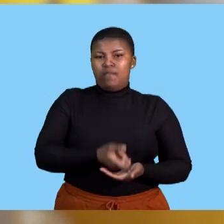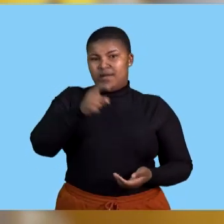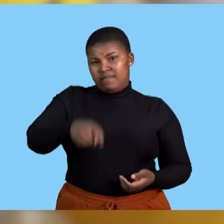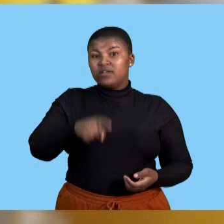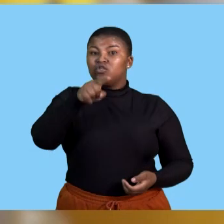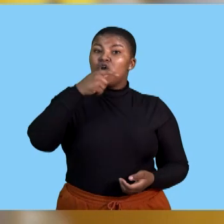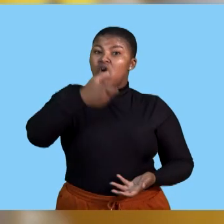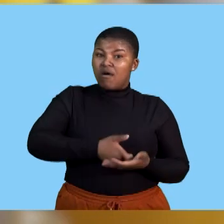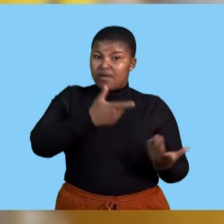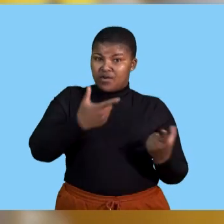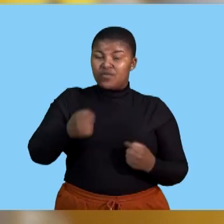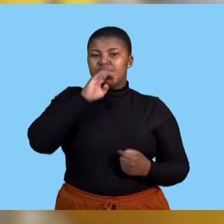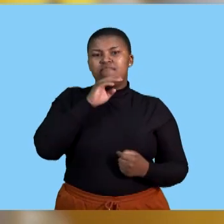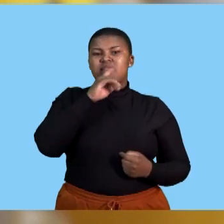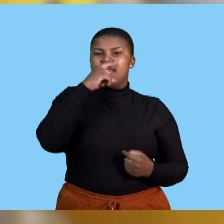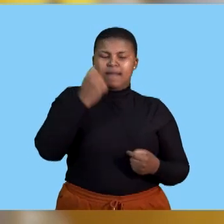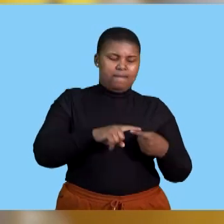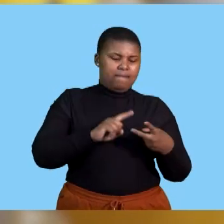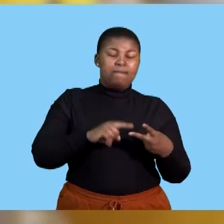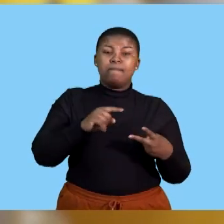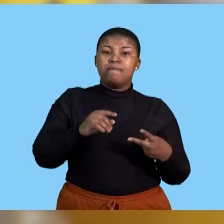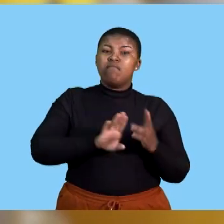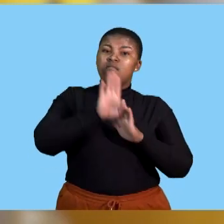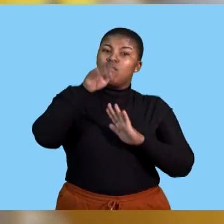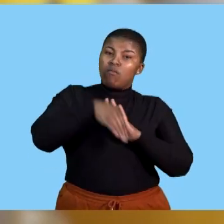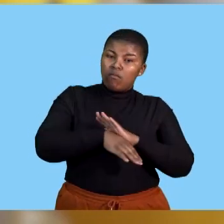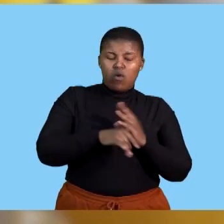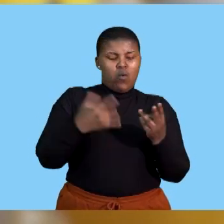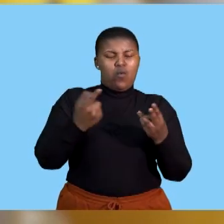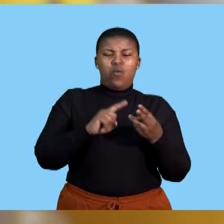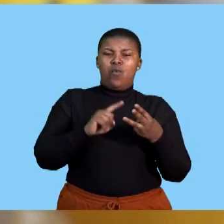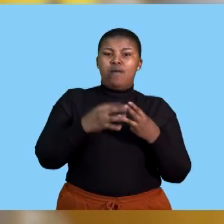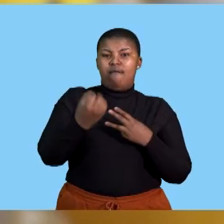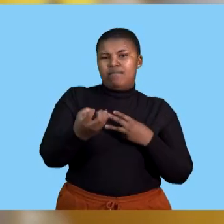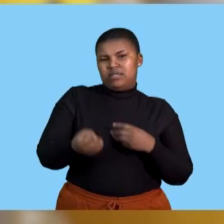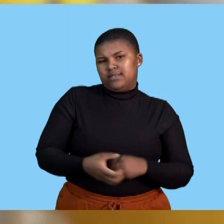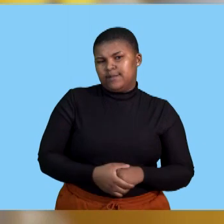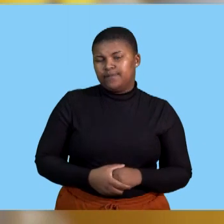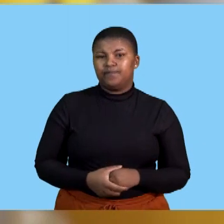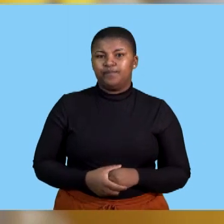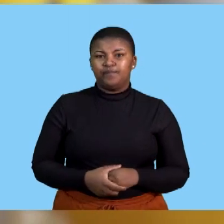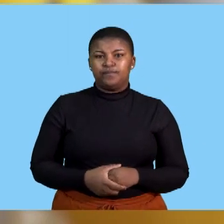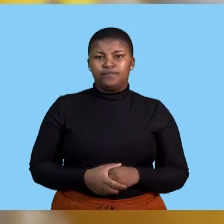comment. As you're commenting, you bring in the name, the trend, and the